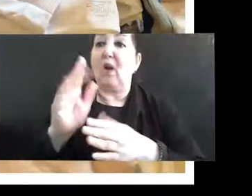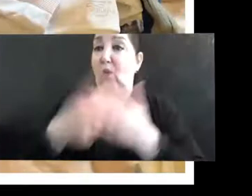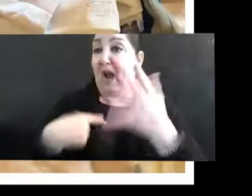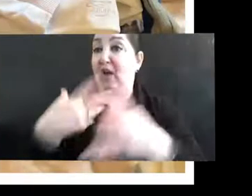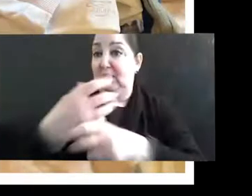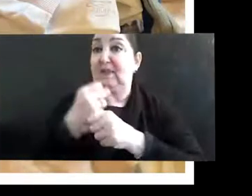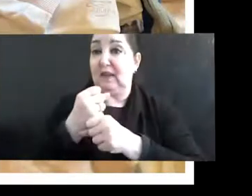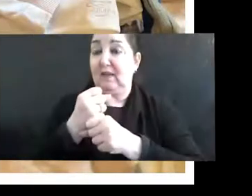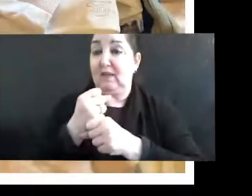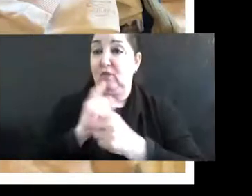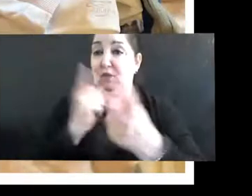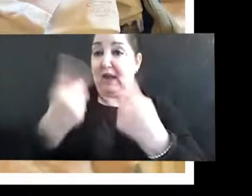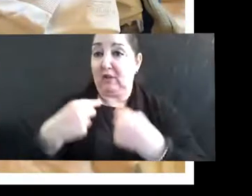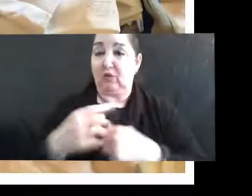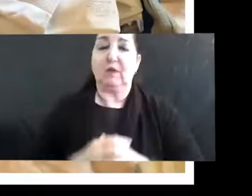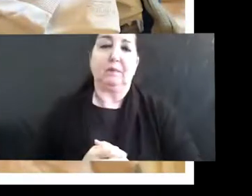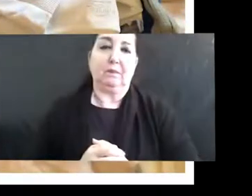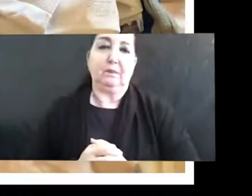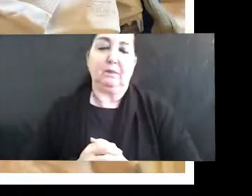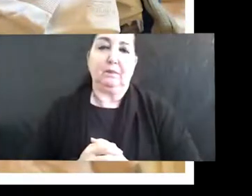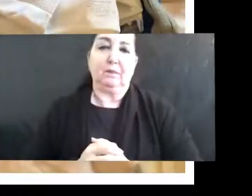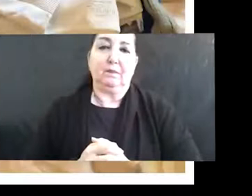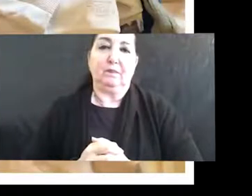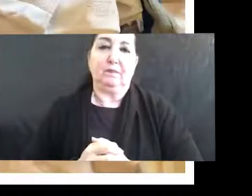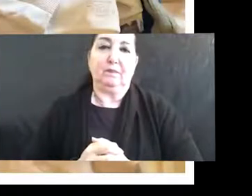the films that I received in return.